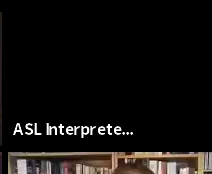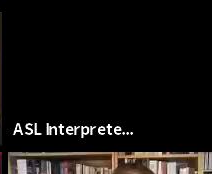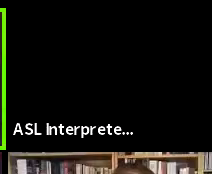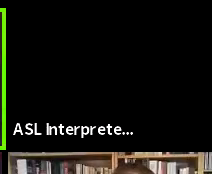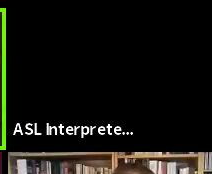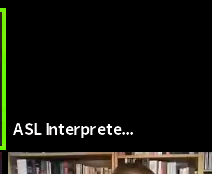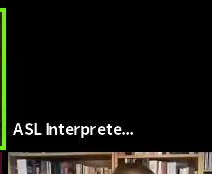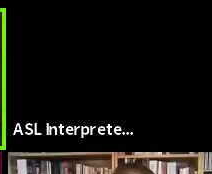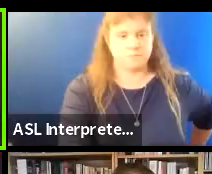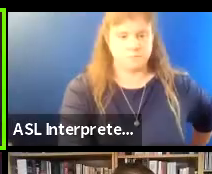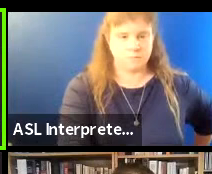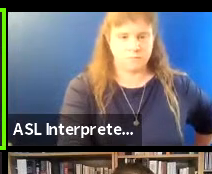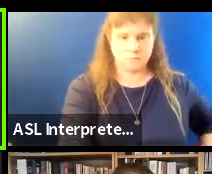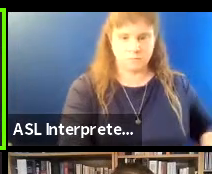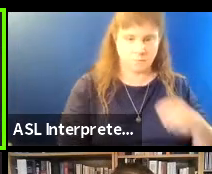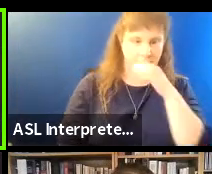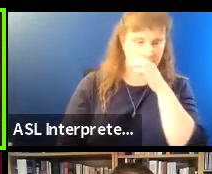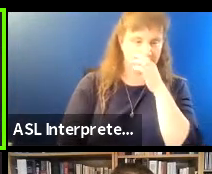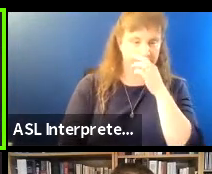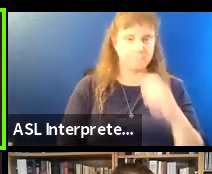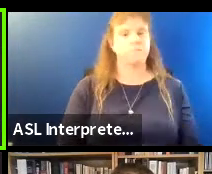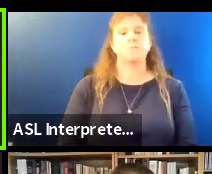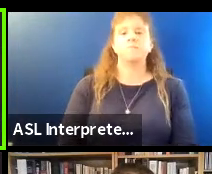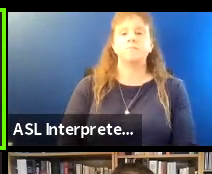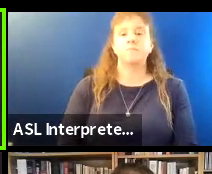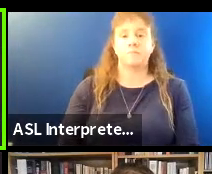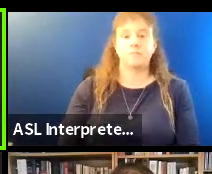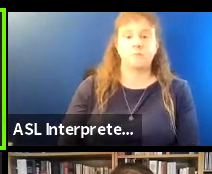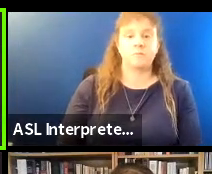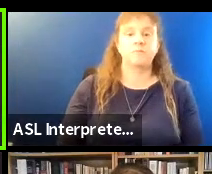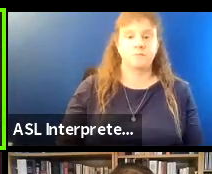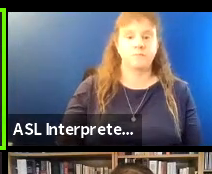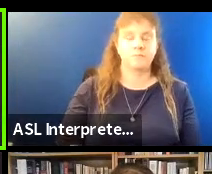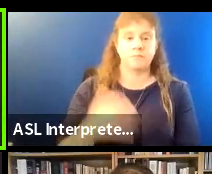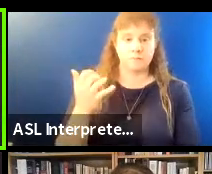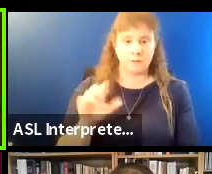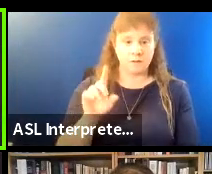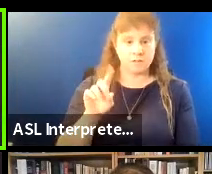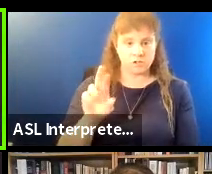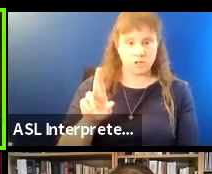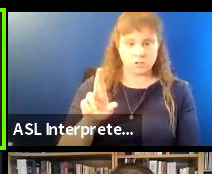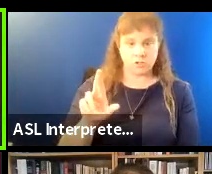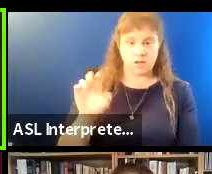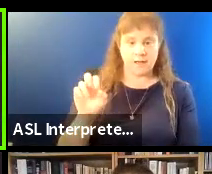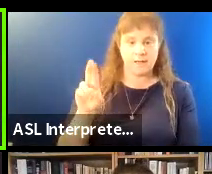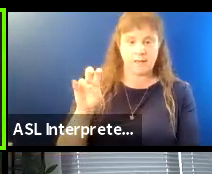Thank you, Sylvia. And now Dr. Eric Surjenko from